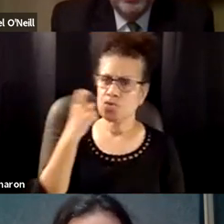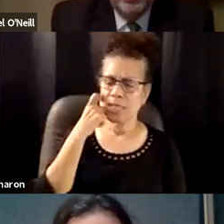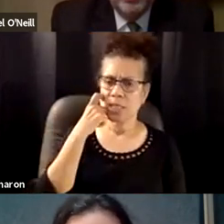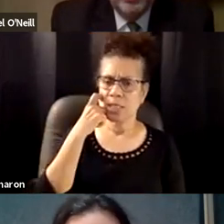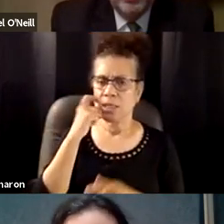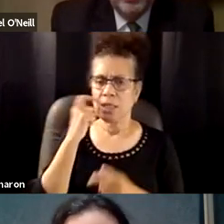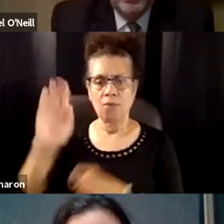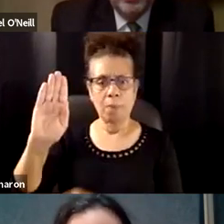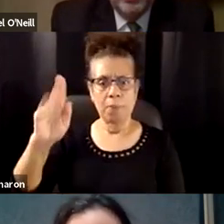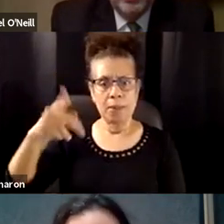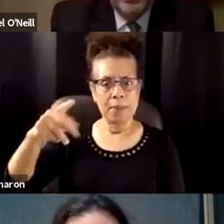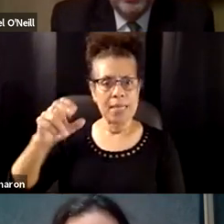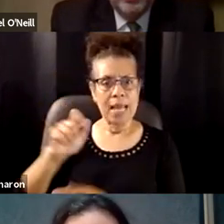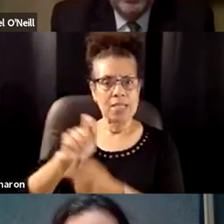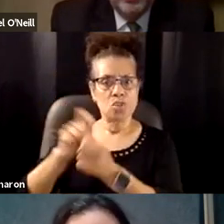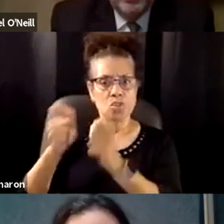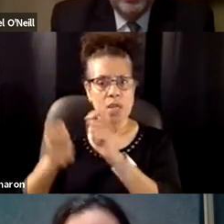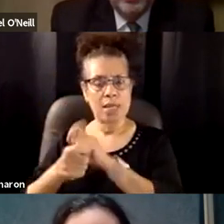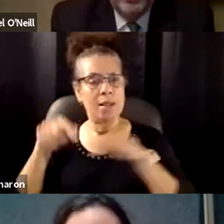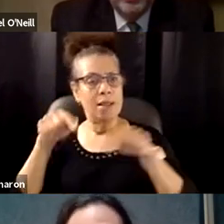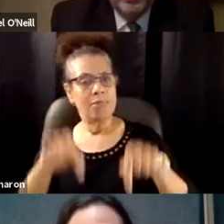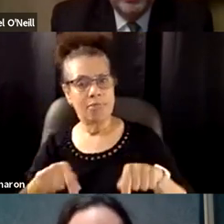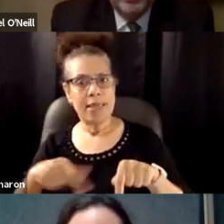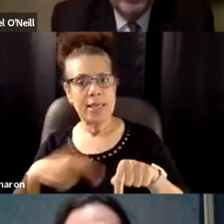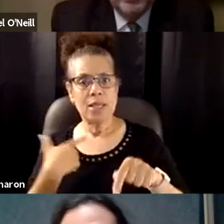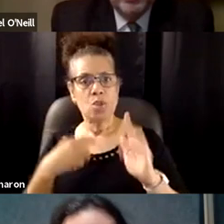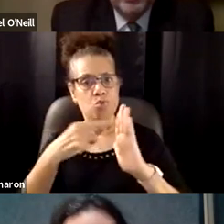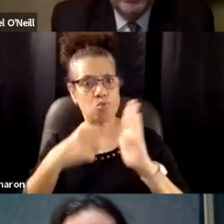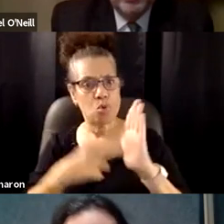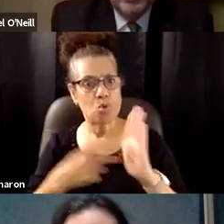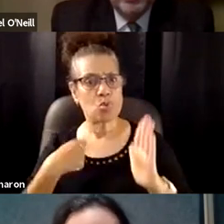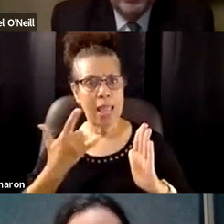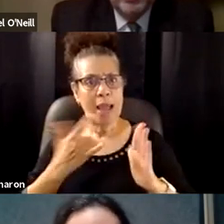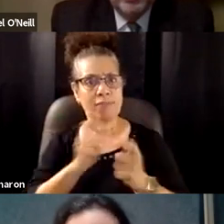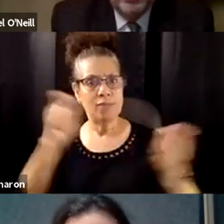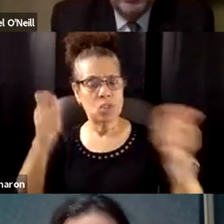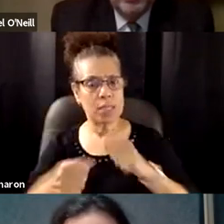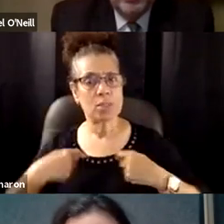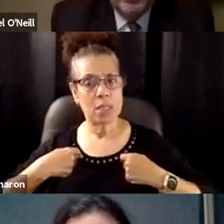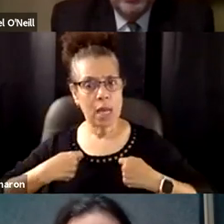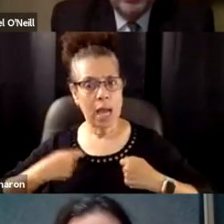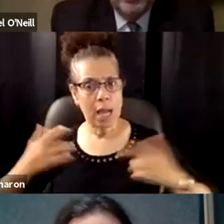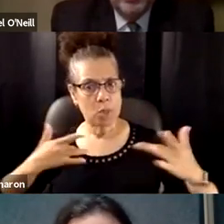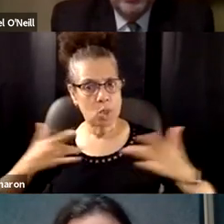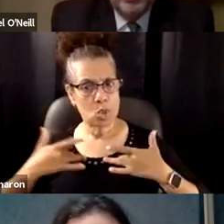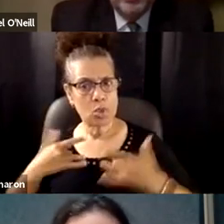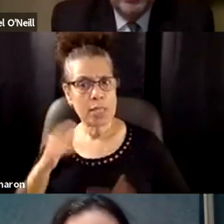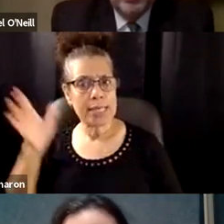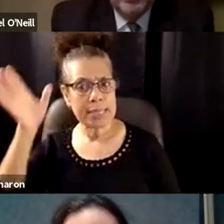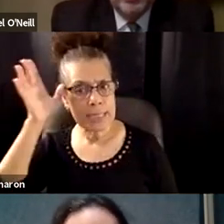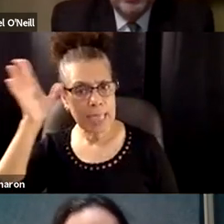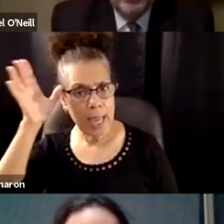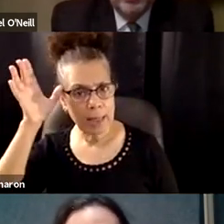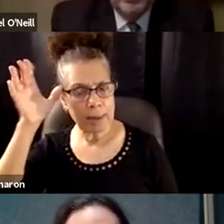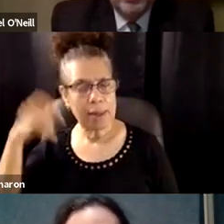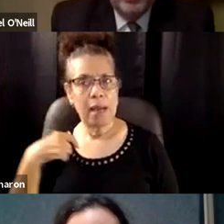public school made these pilers of the school trembling and i'm worried i'm worried as a parent that it is the